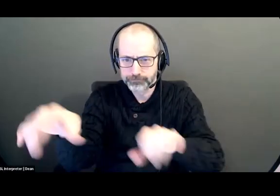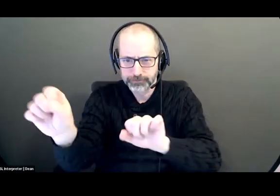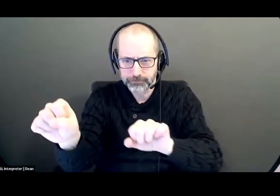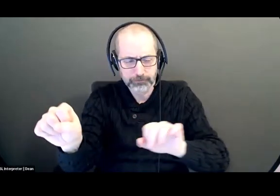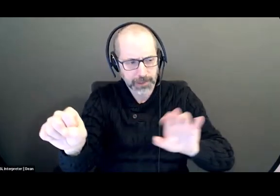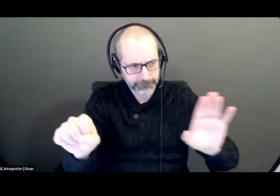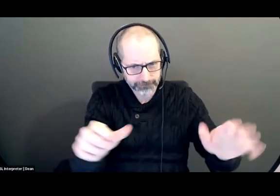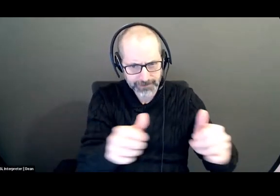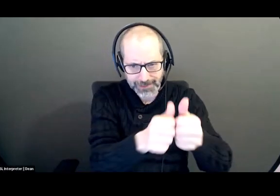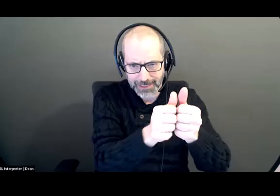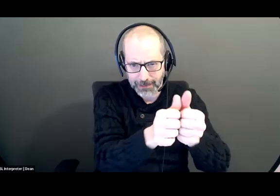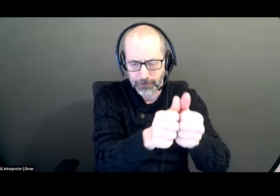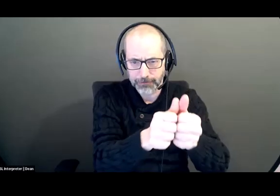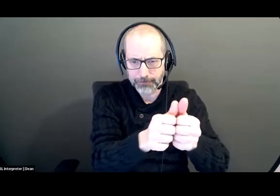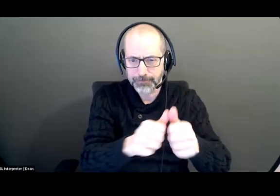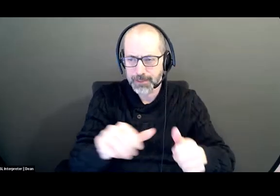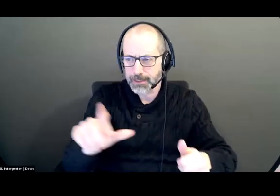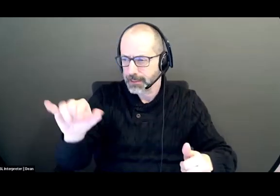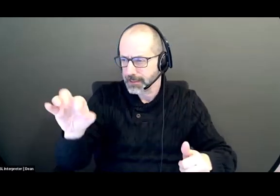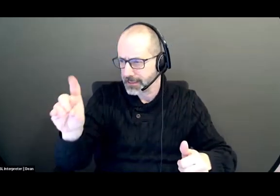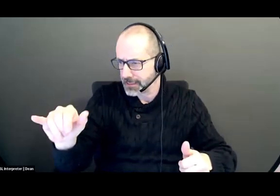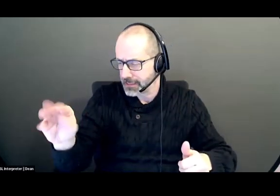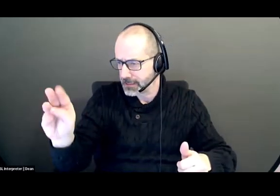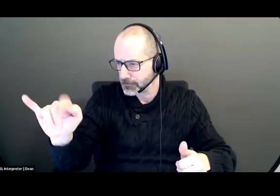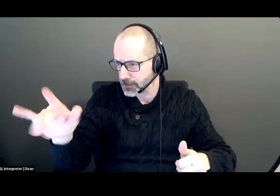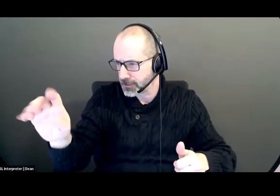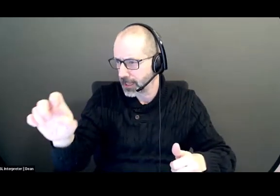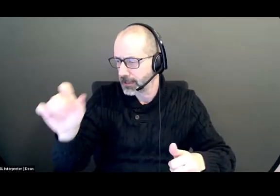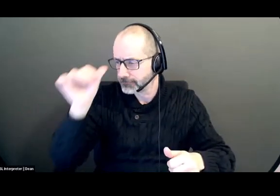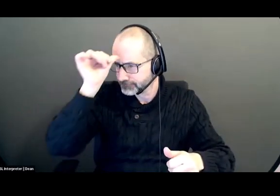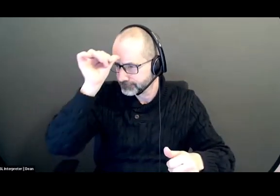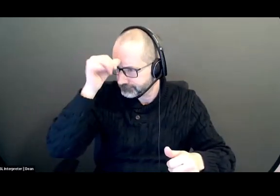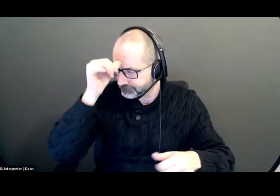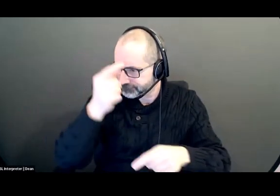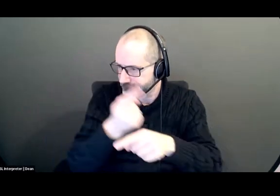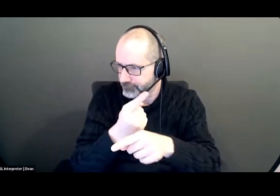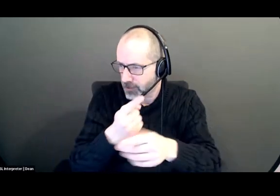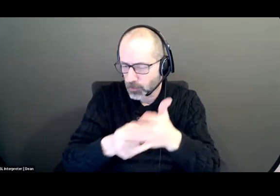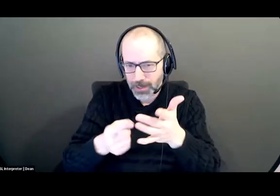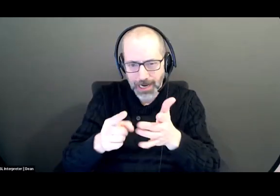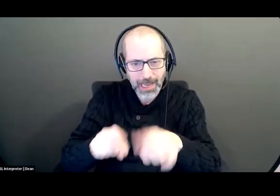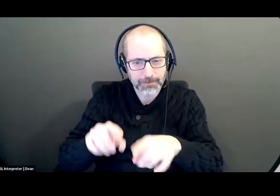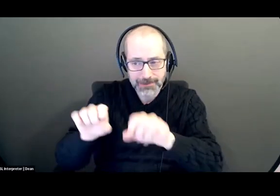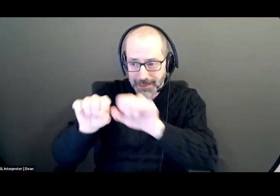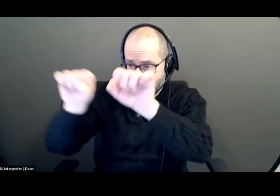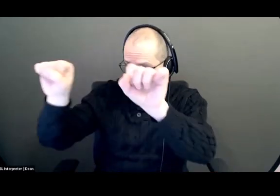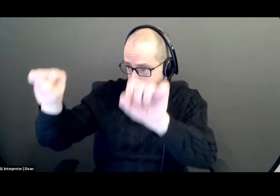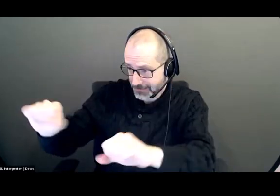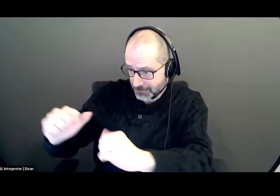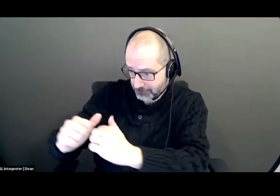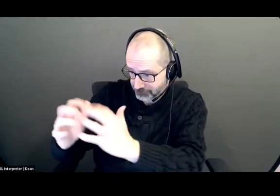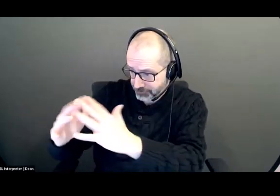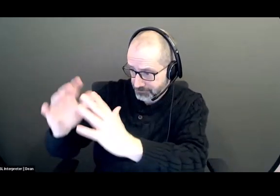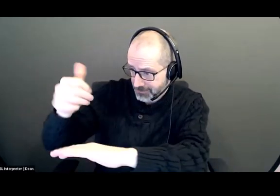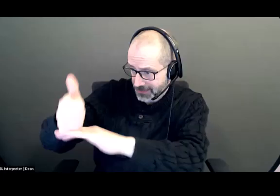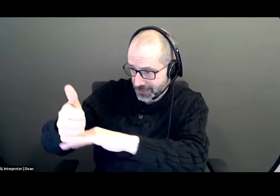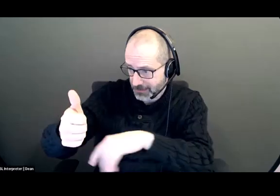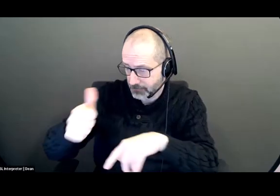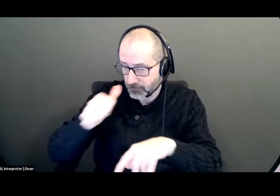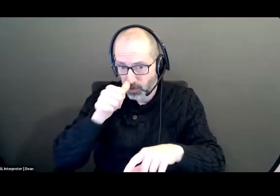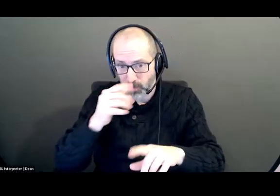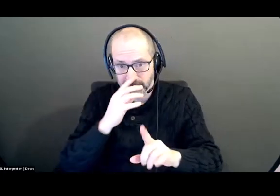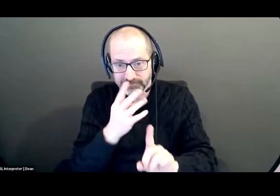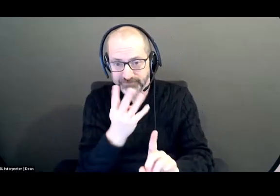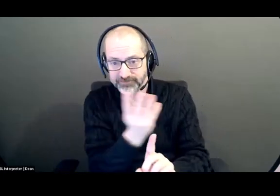be, and they're the difference between getting care and not surviving. And that there are traditional practices that have been out